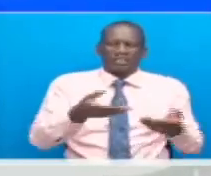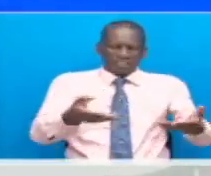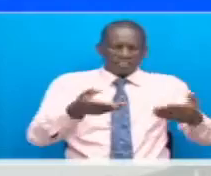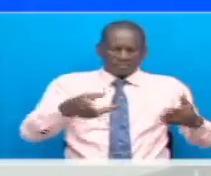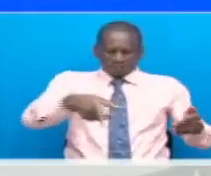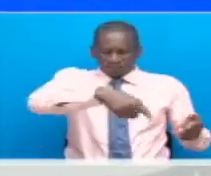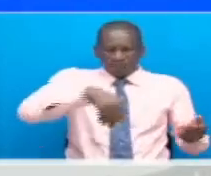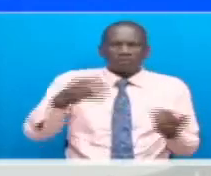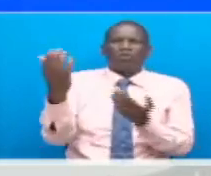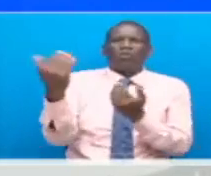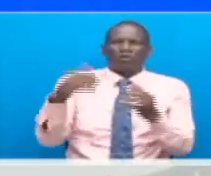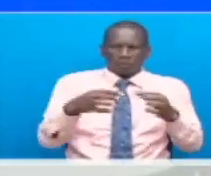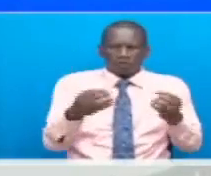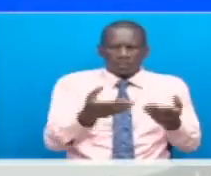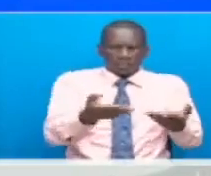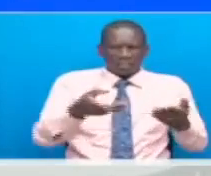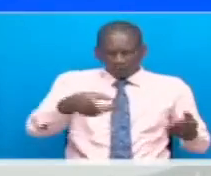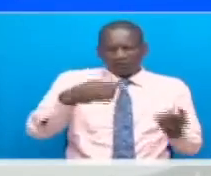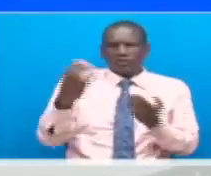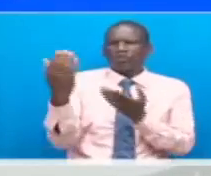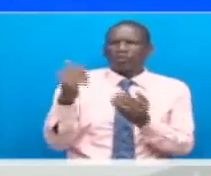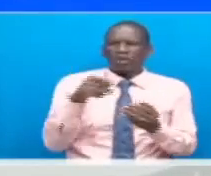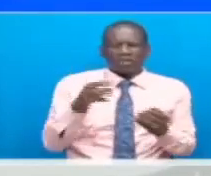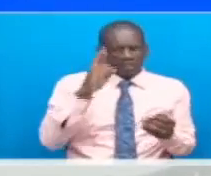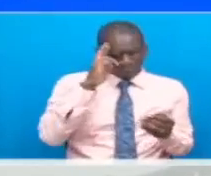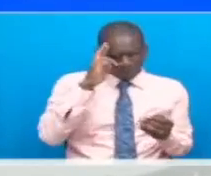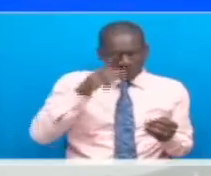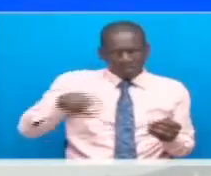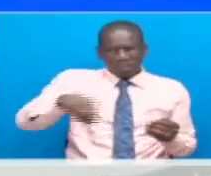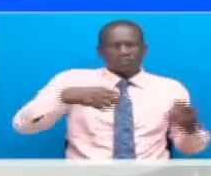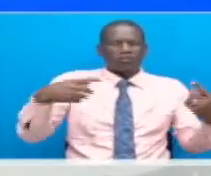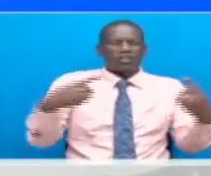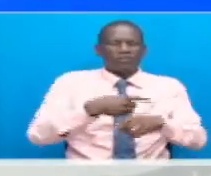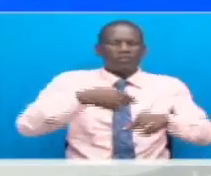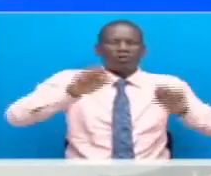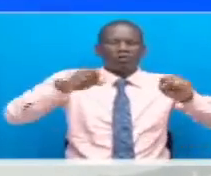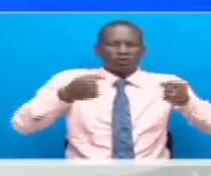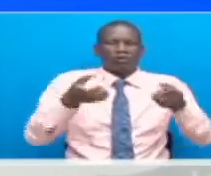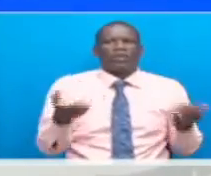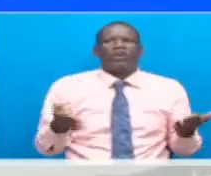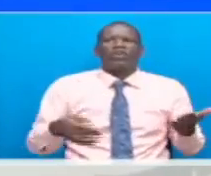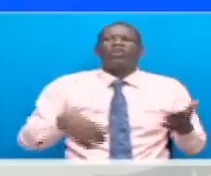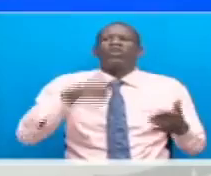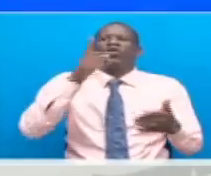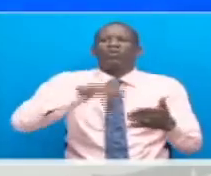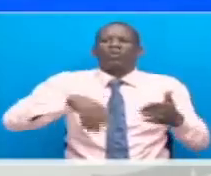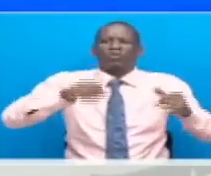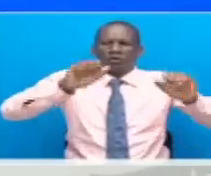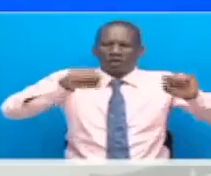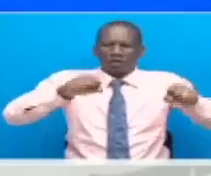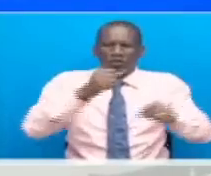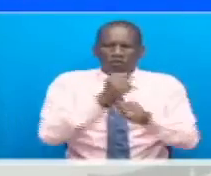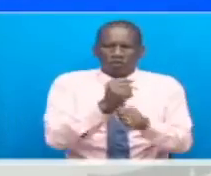hope. It reminds us of possibilities, of what is possible.